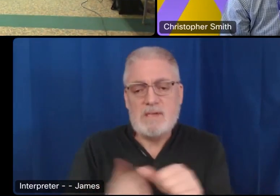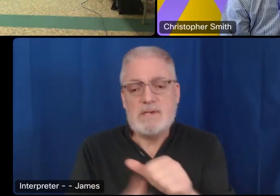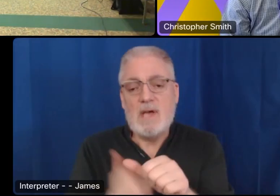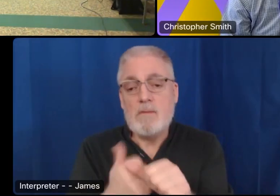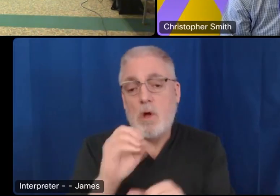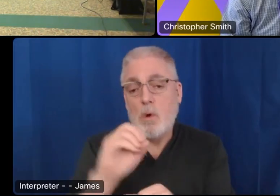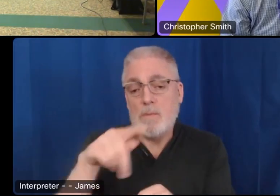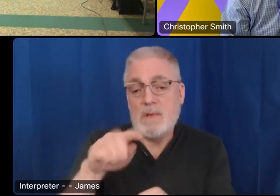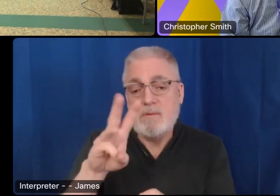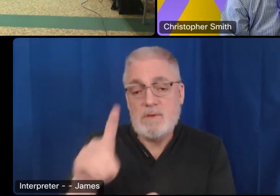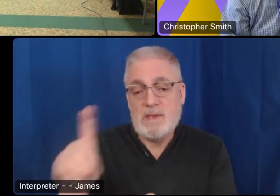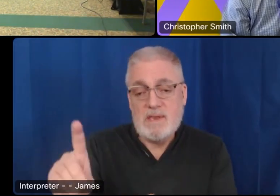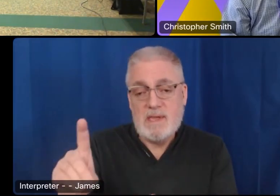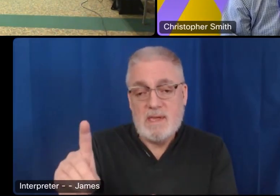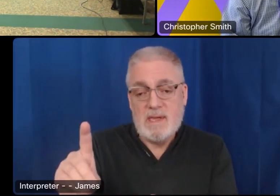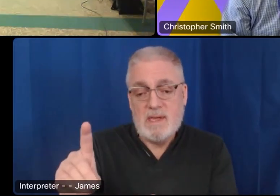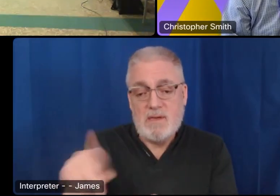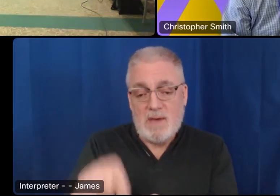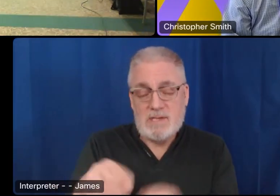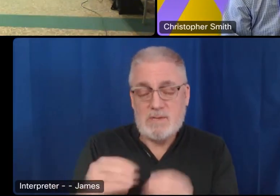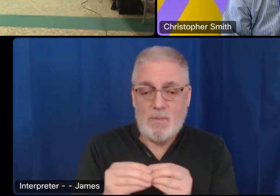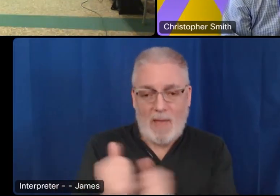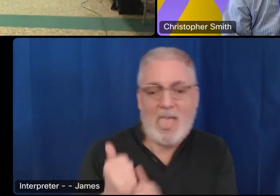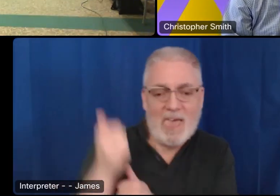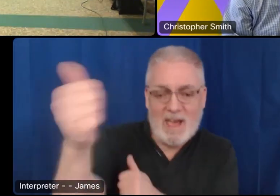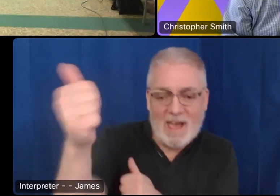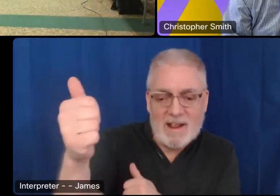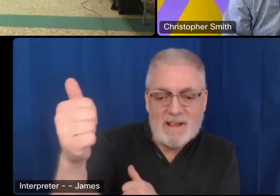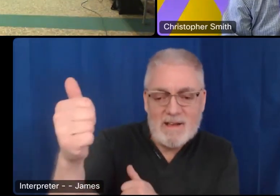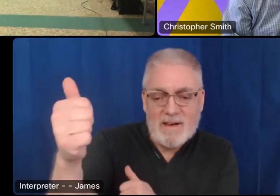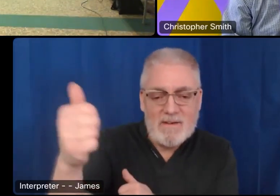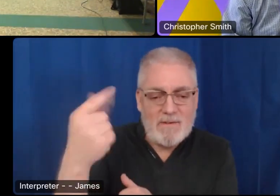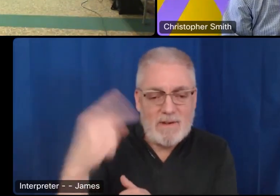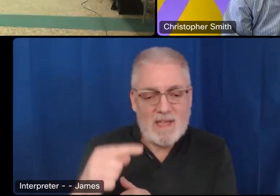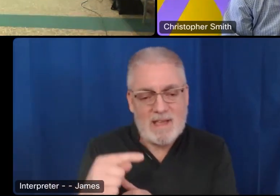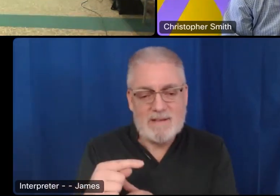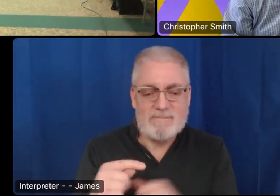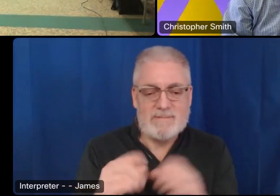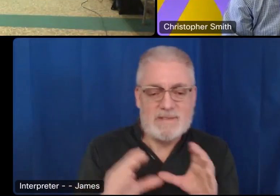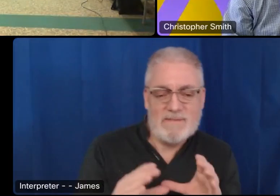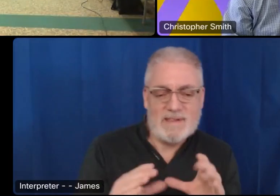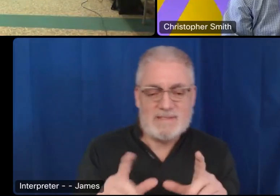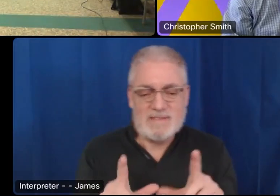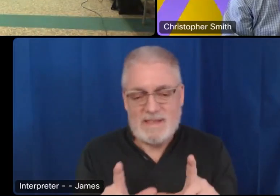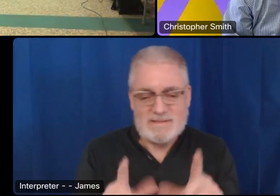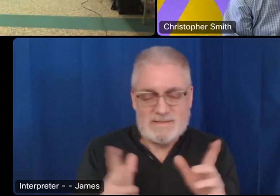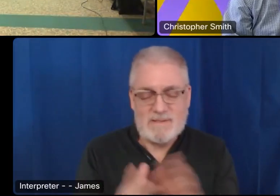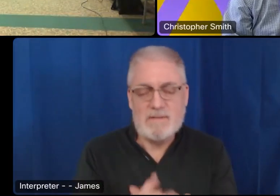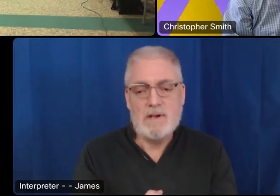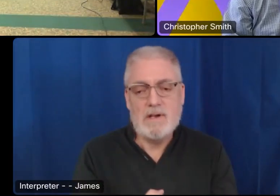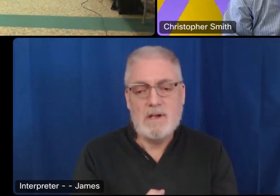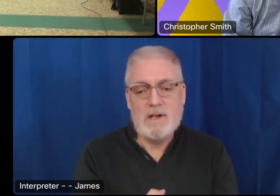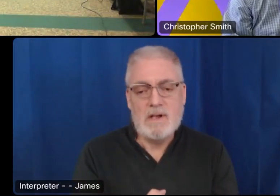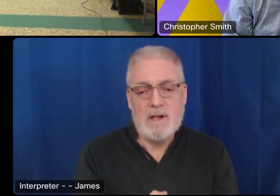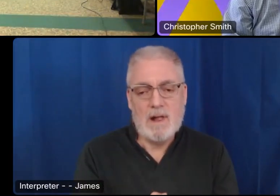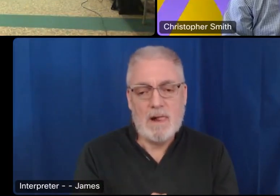in Oasis, who were sort of further ahead with us on some of those areas. And I'm since we're new at it, I'm